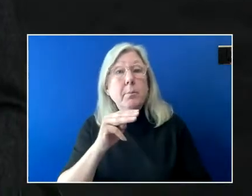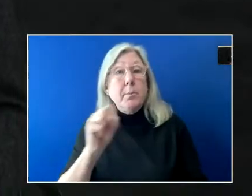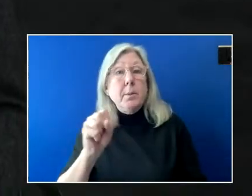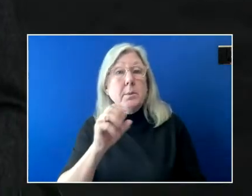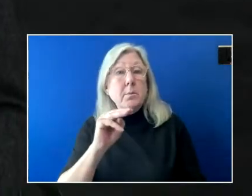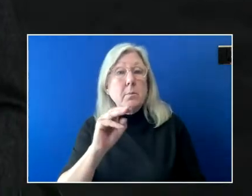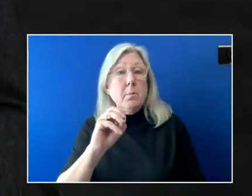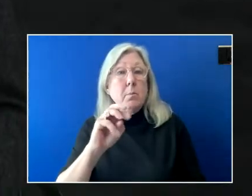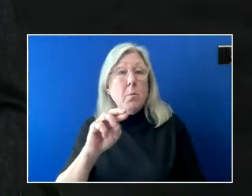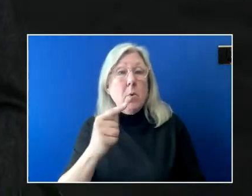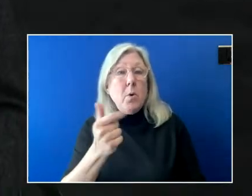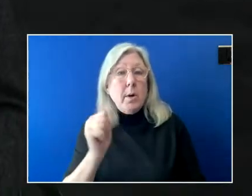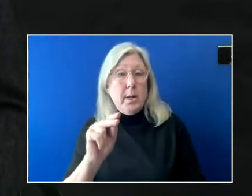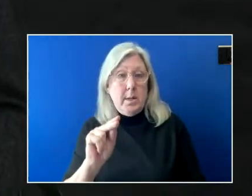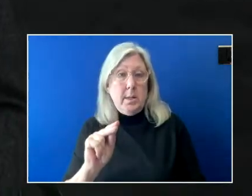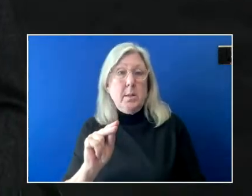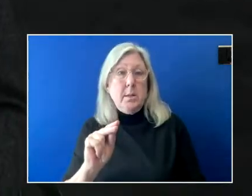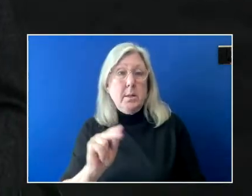Morgan